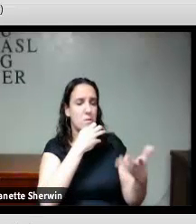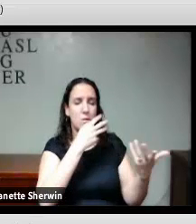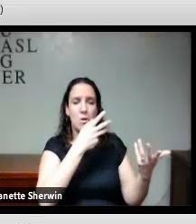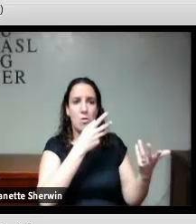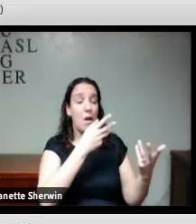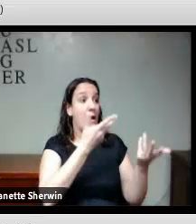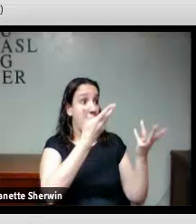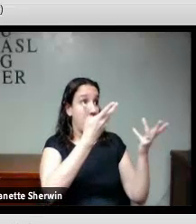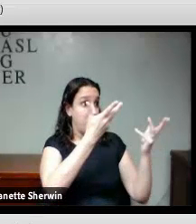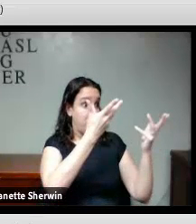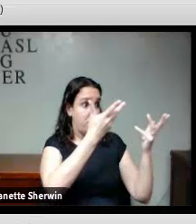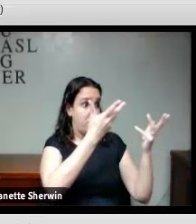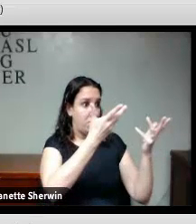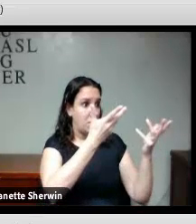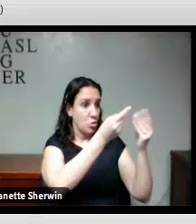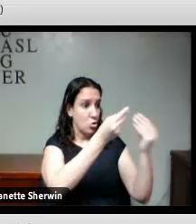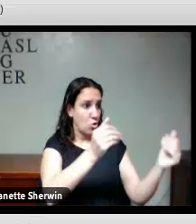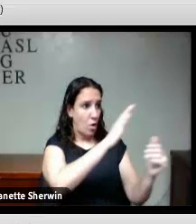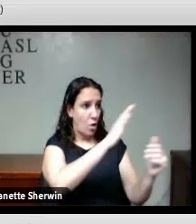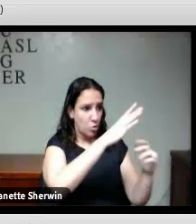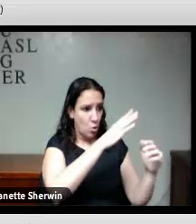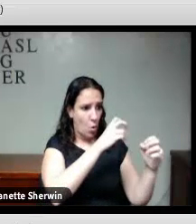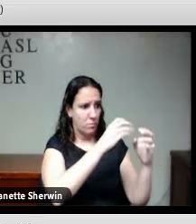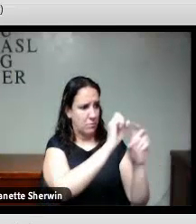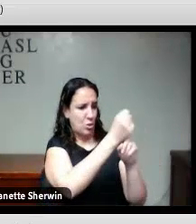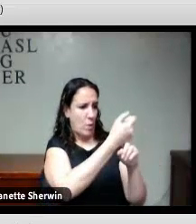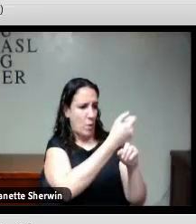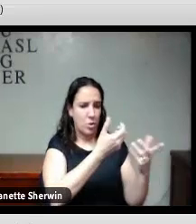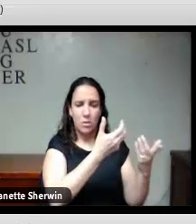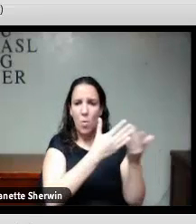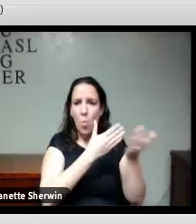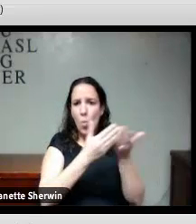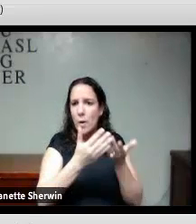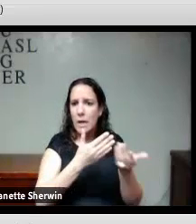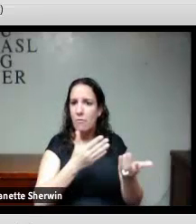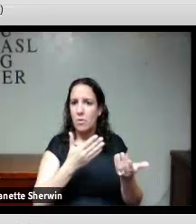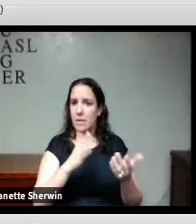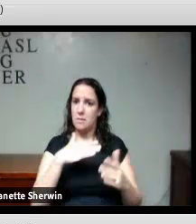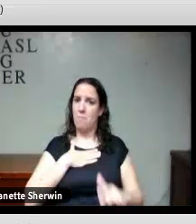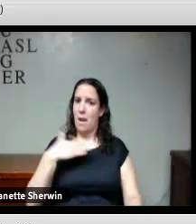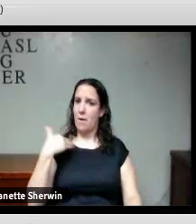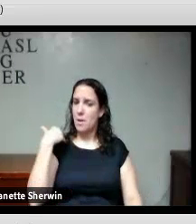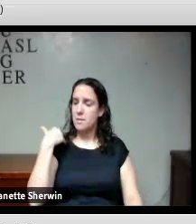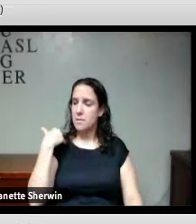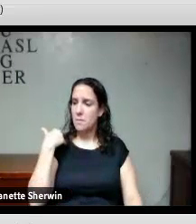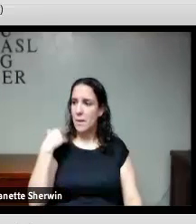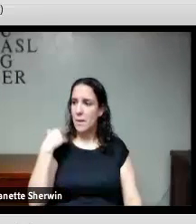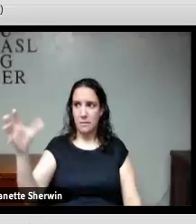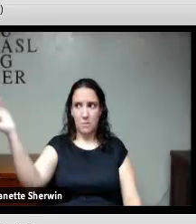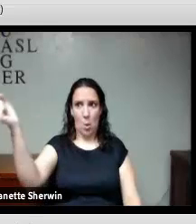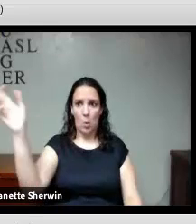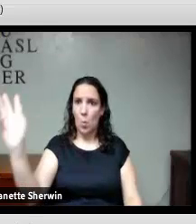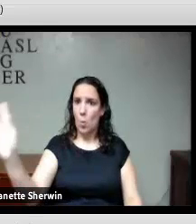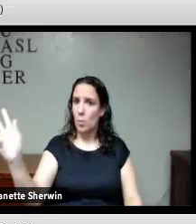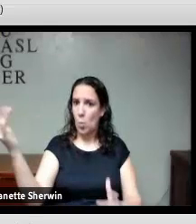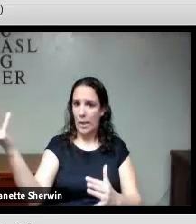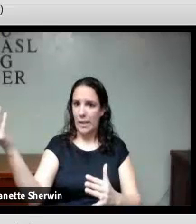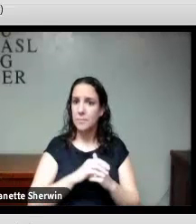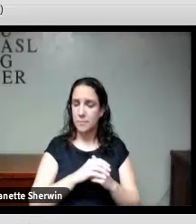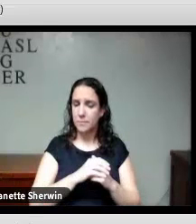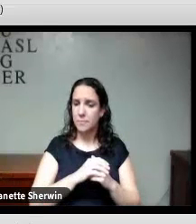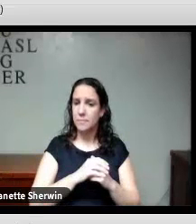whatever it might be, whatever feels comfortable to you, it may be your responsibility to shut your coworker down.